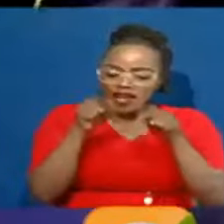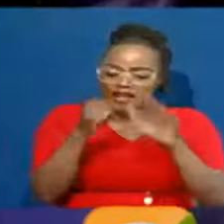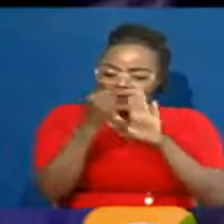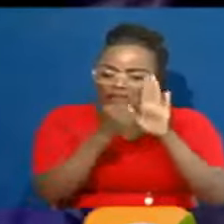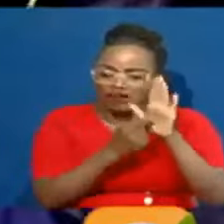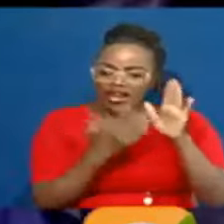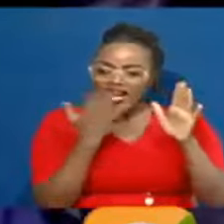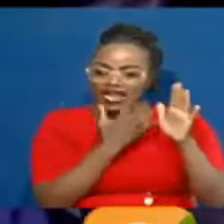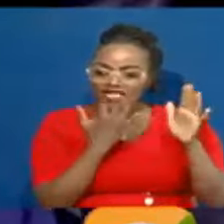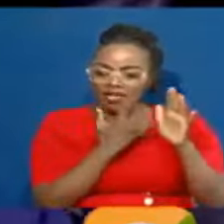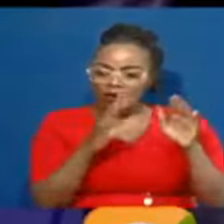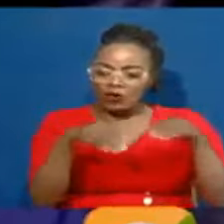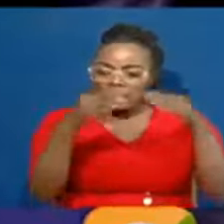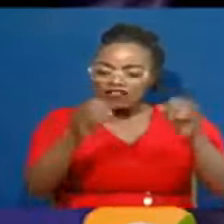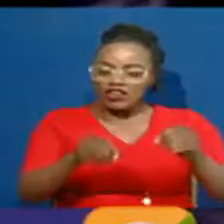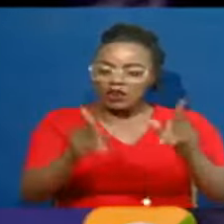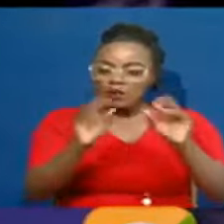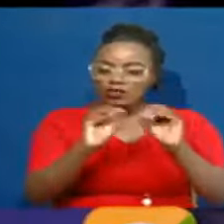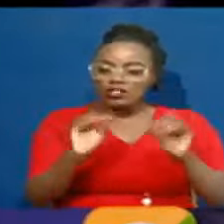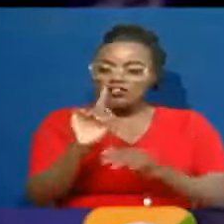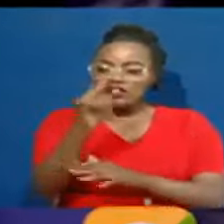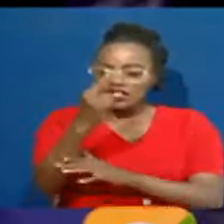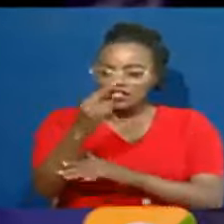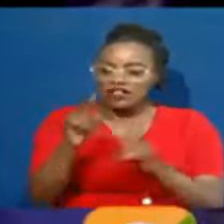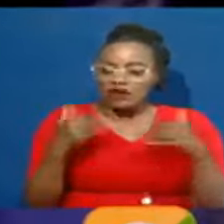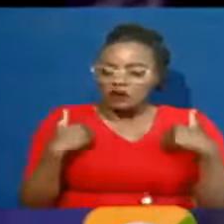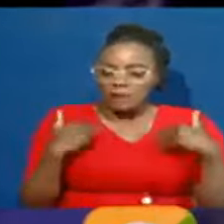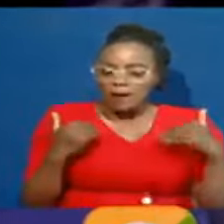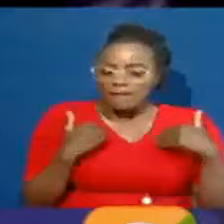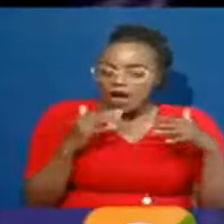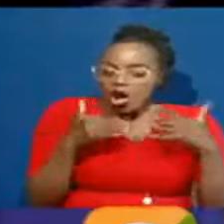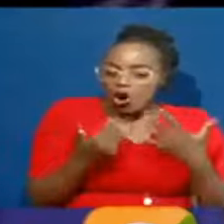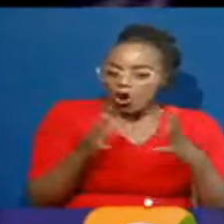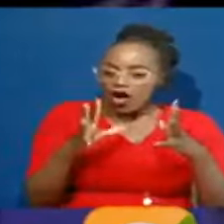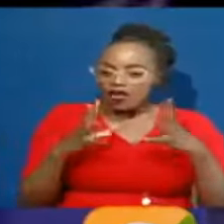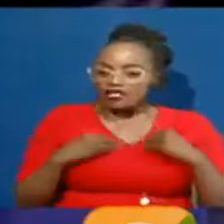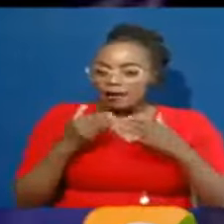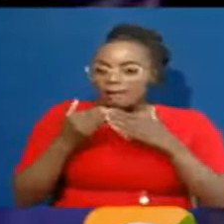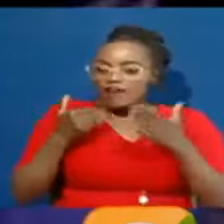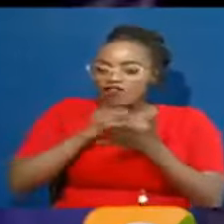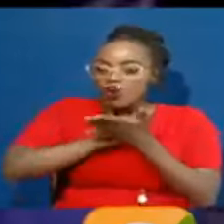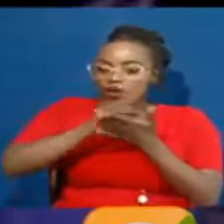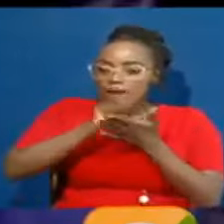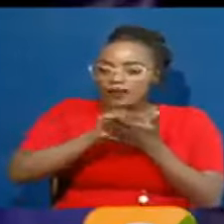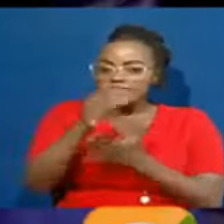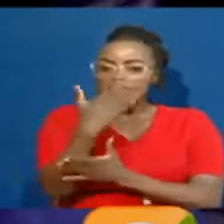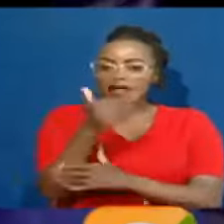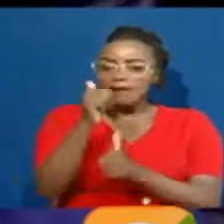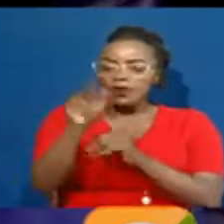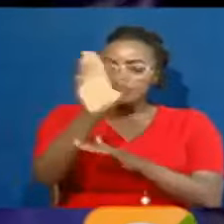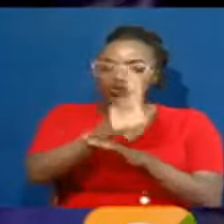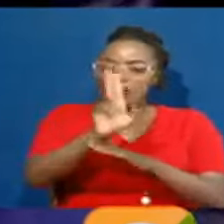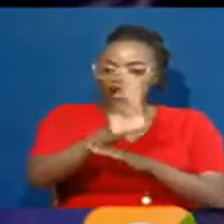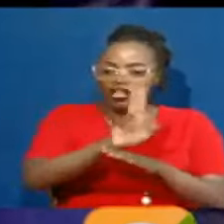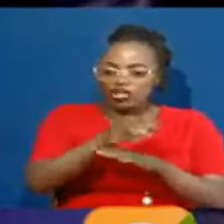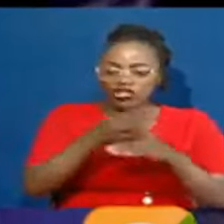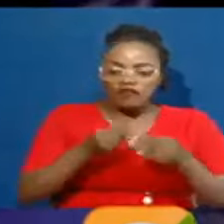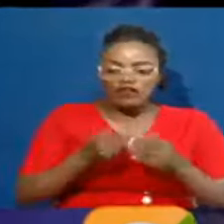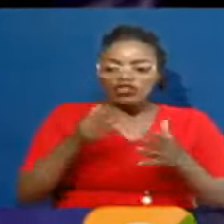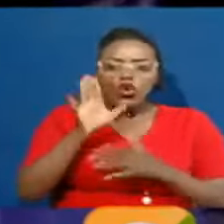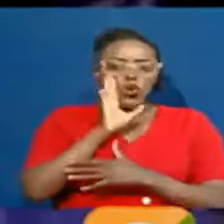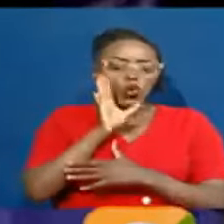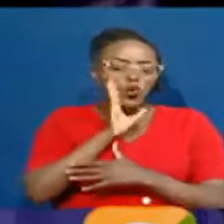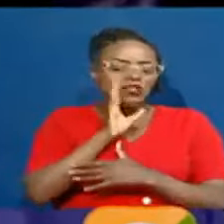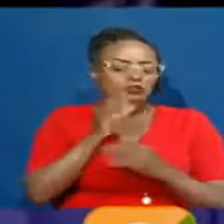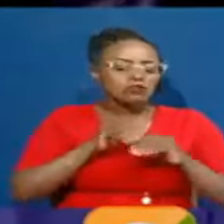that Gachagua was not given an opportunity first to deny or accept before we printed the papers that were being used to spread rumors